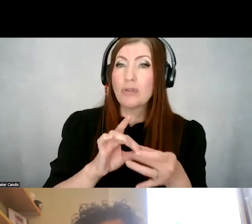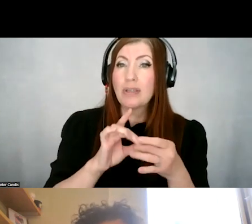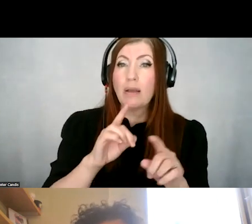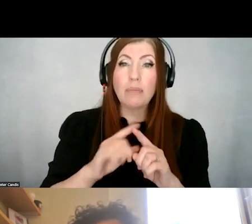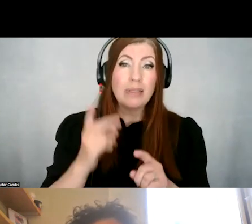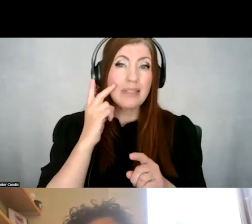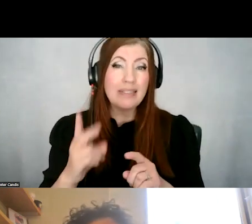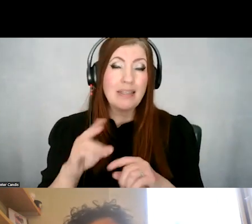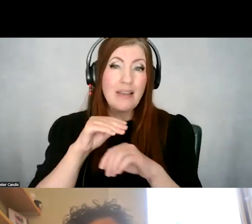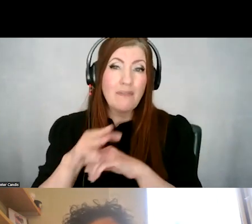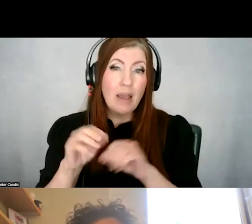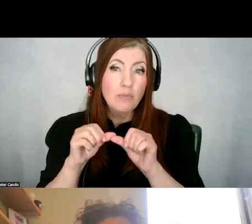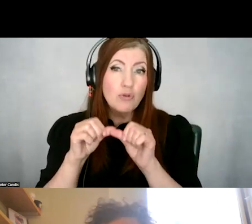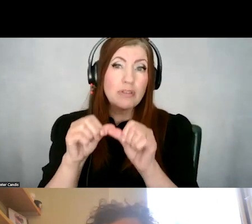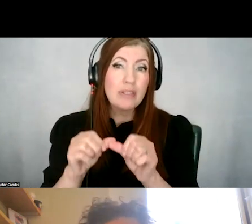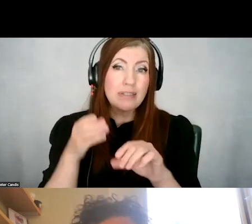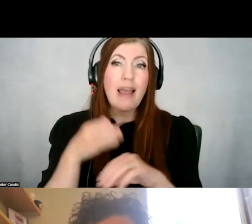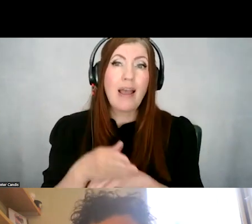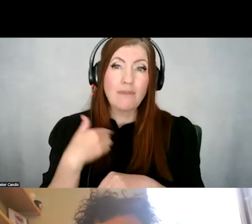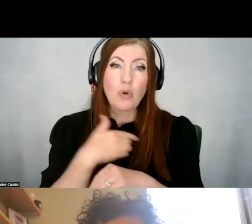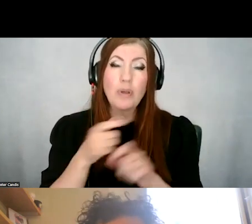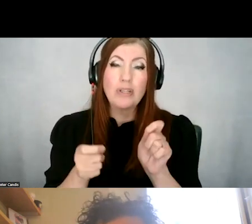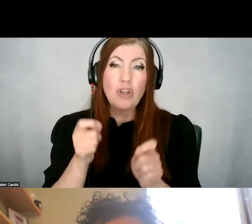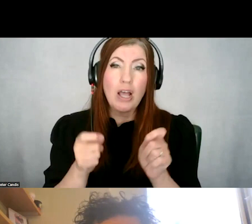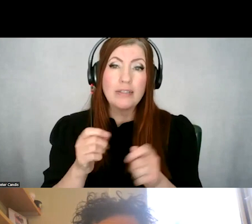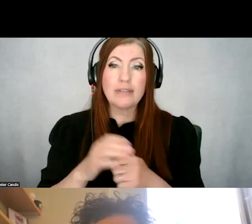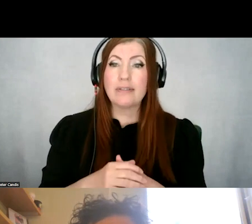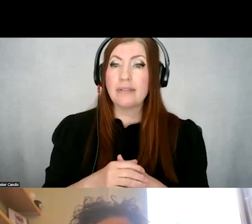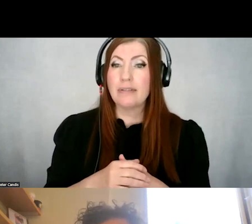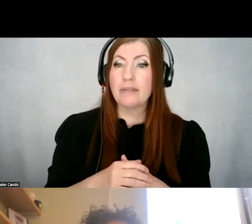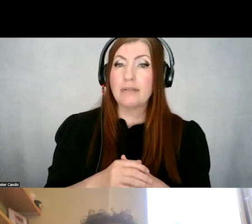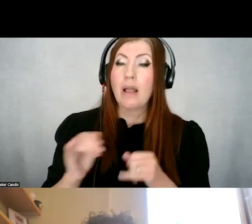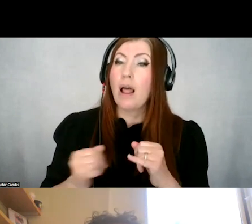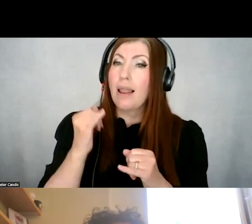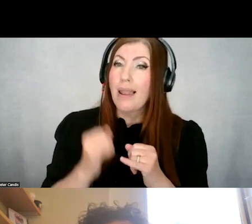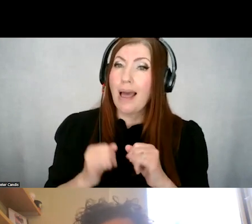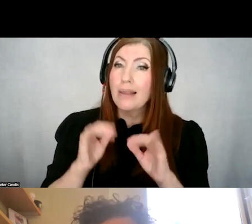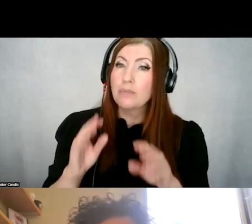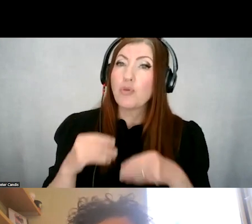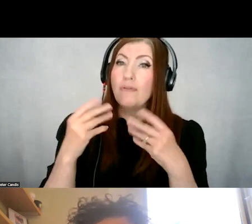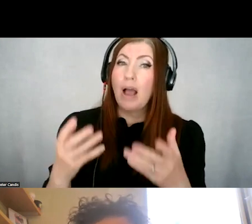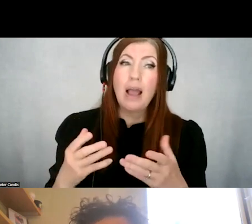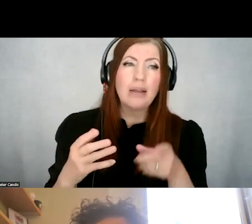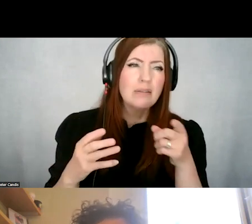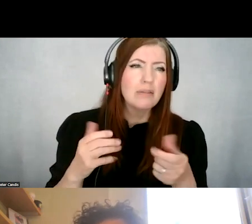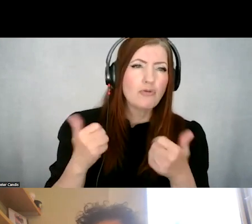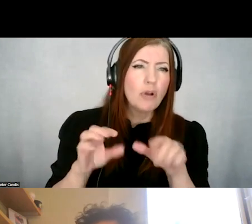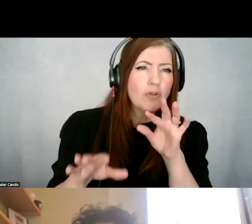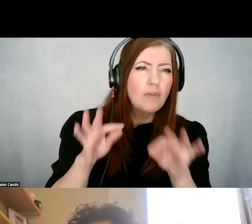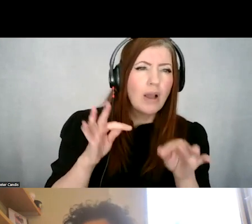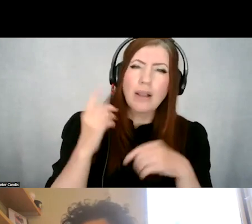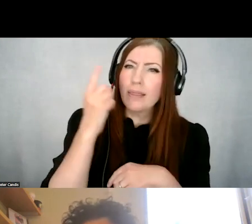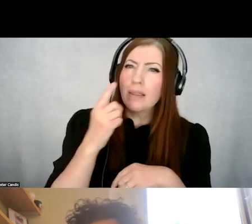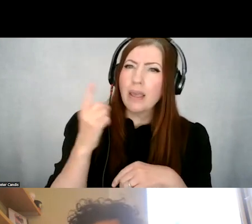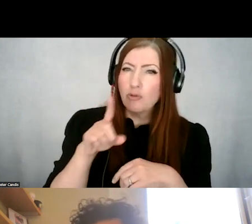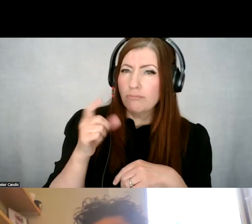effect persists after we adjust. And lastly, I want to present a finding that I think should be interpreted